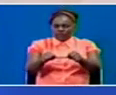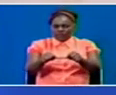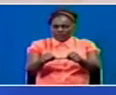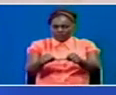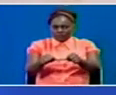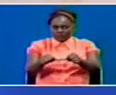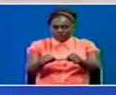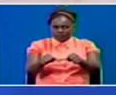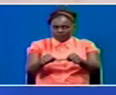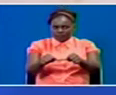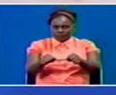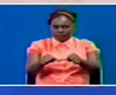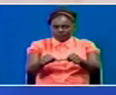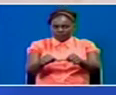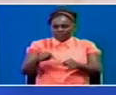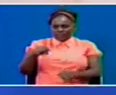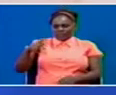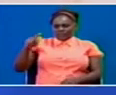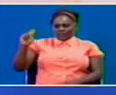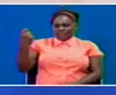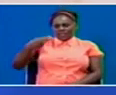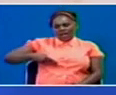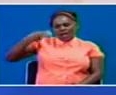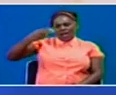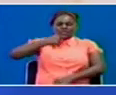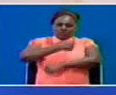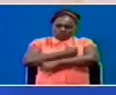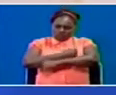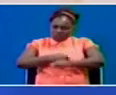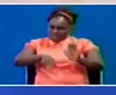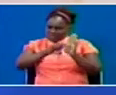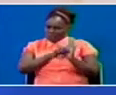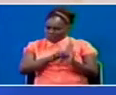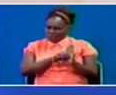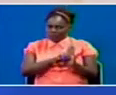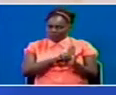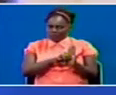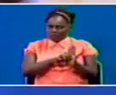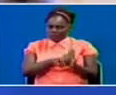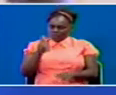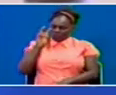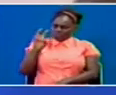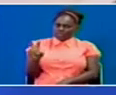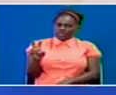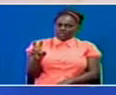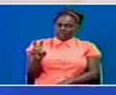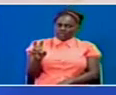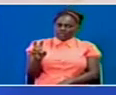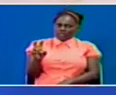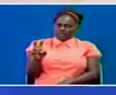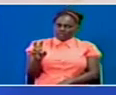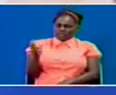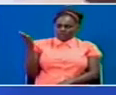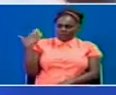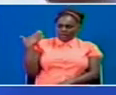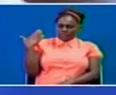credible performance. Kenya High School, for example, where you can see if last year they posted